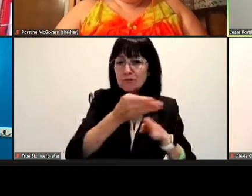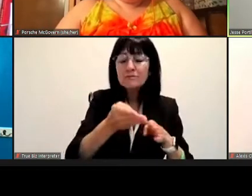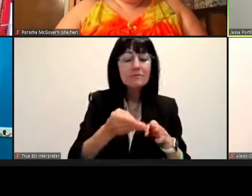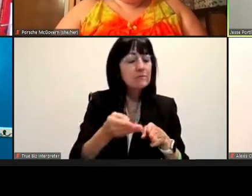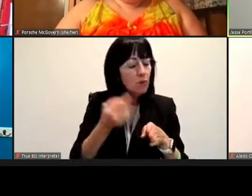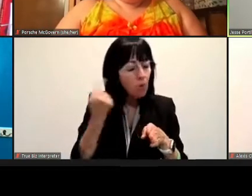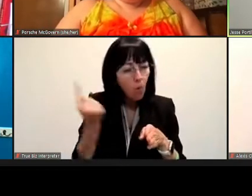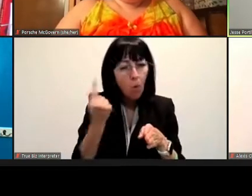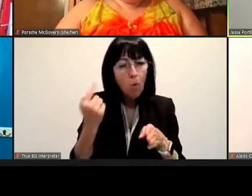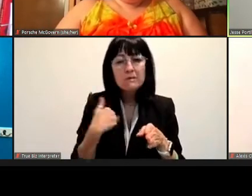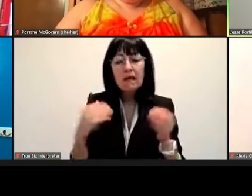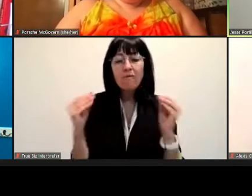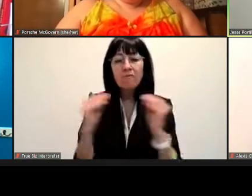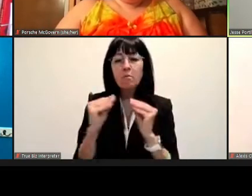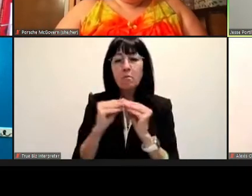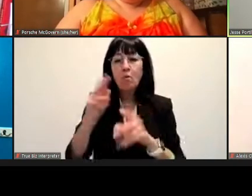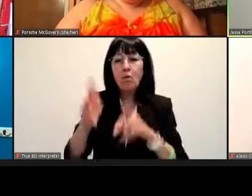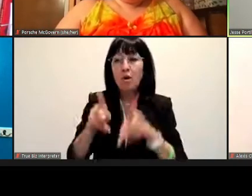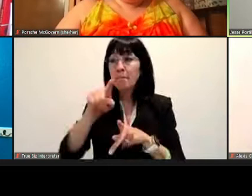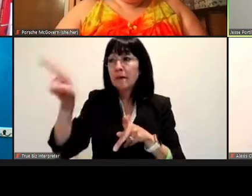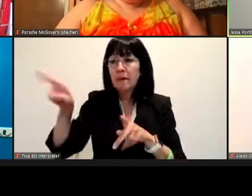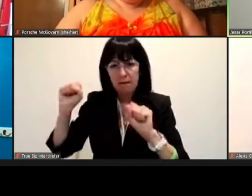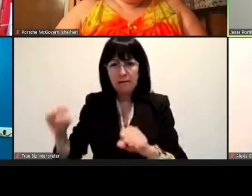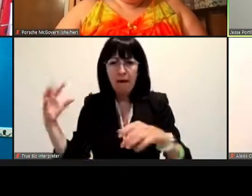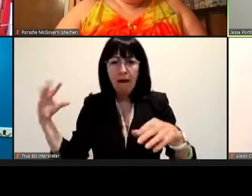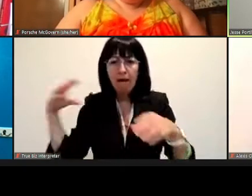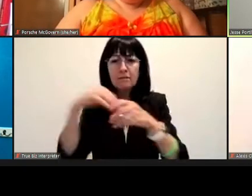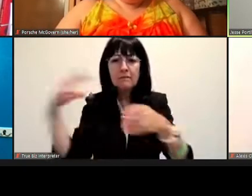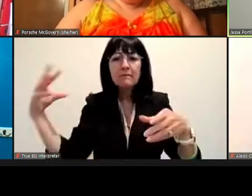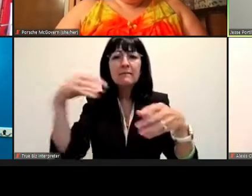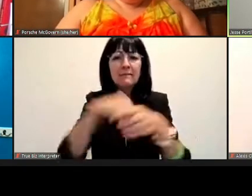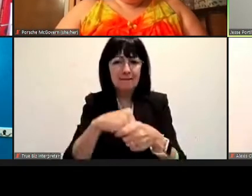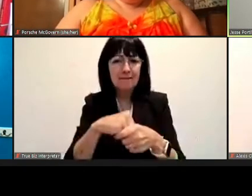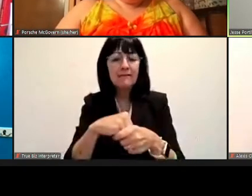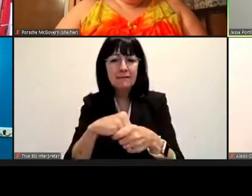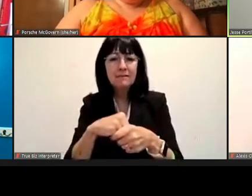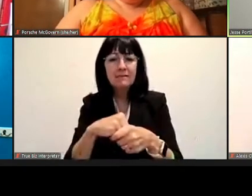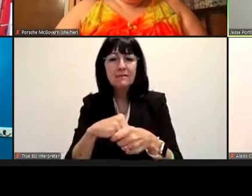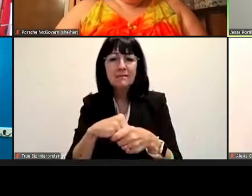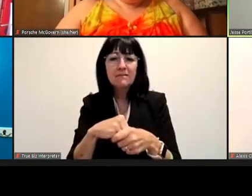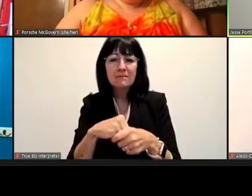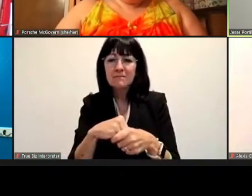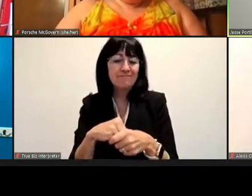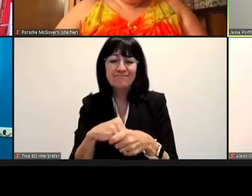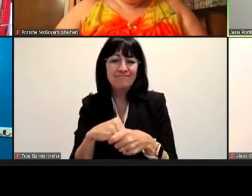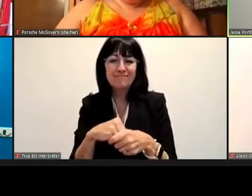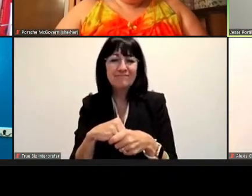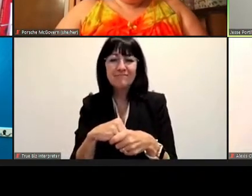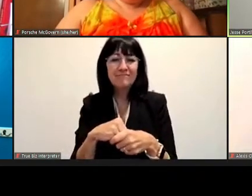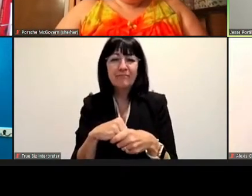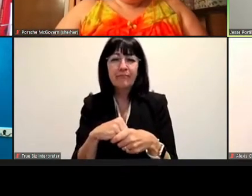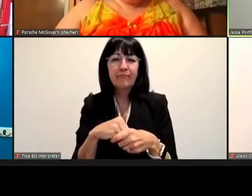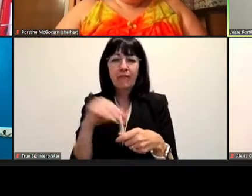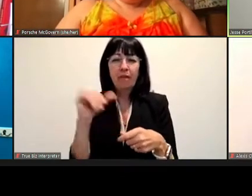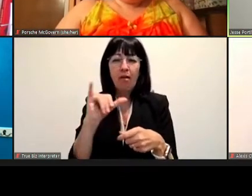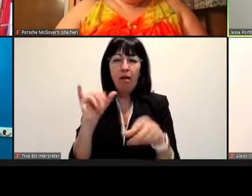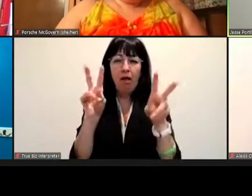to humanize that, as opposed to saying, well, here's a list of